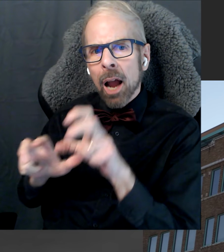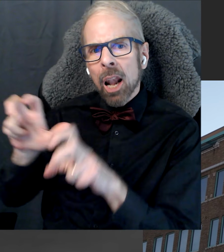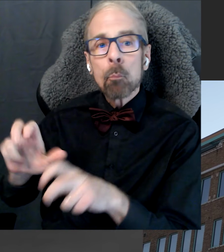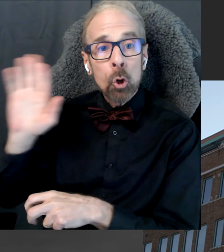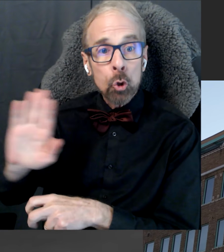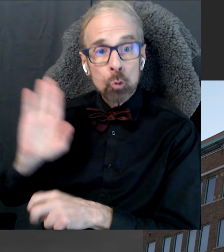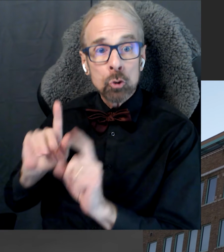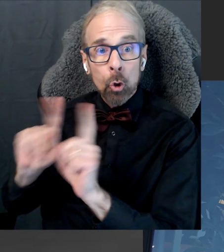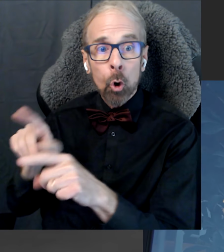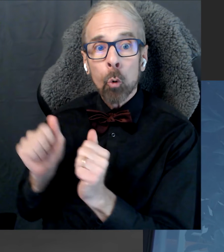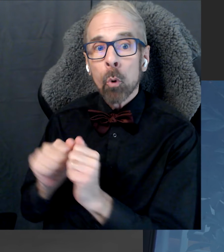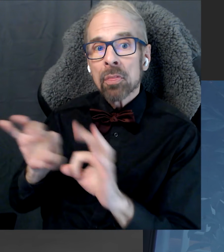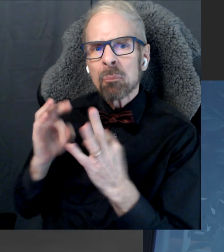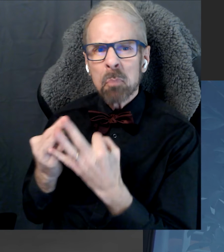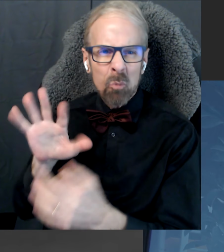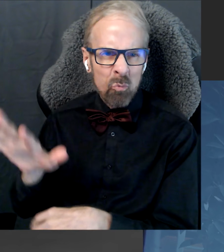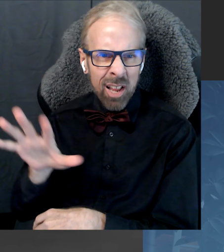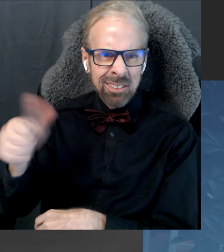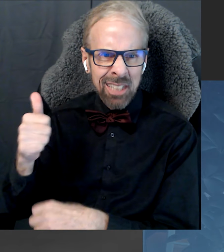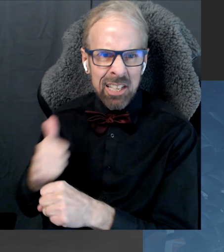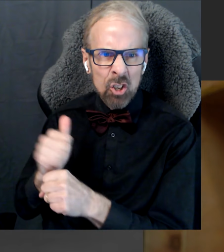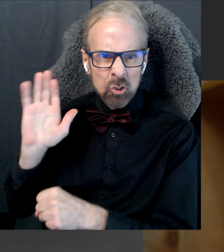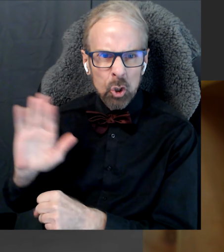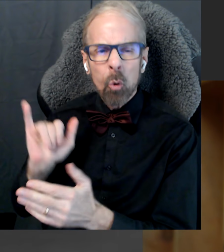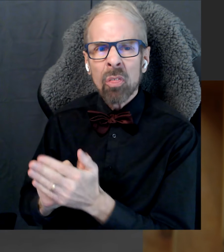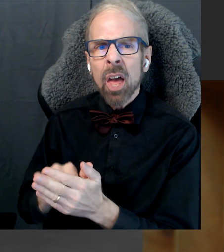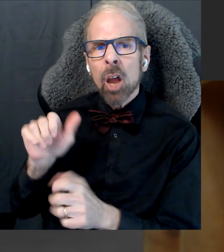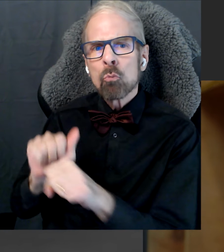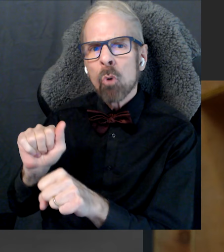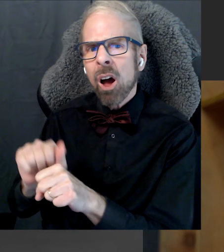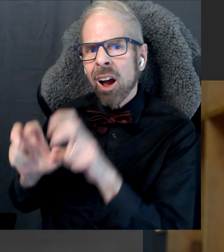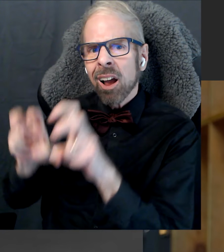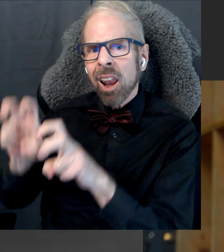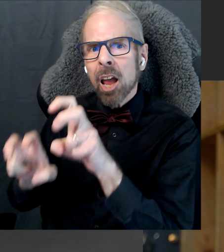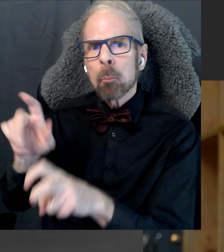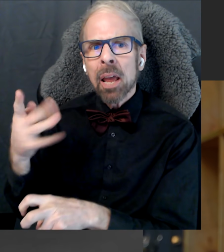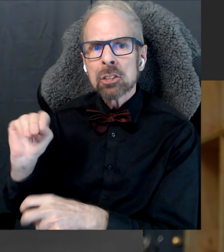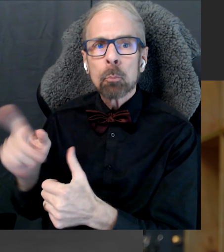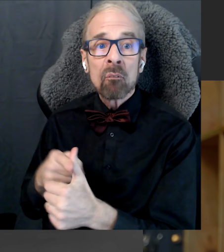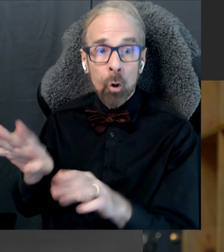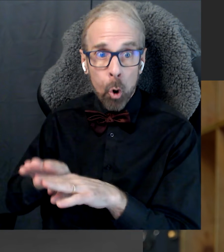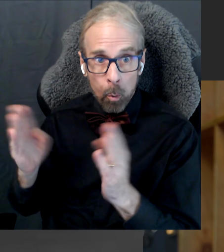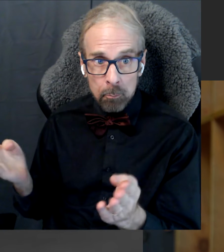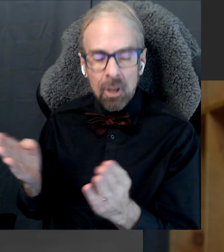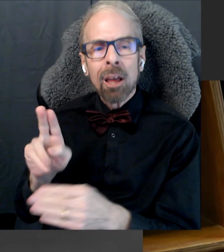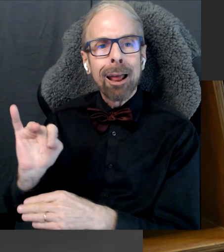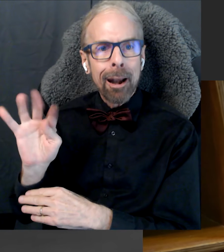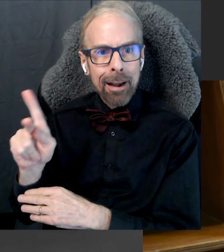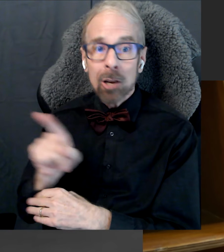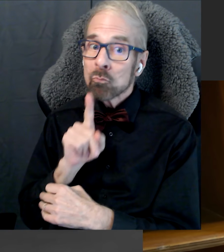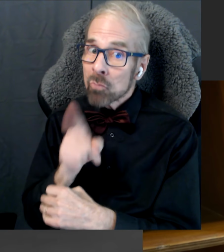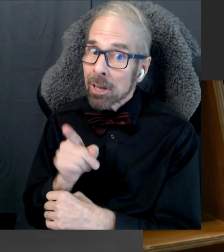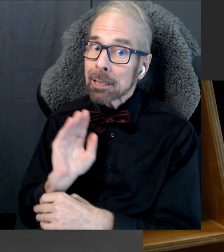go as a family about 10 years ago when the rock climbing gym first opened, and Nick really seemed to